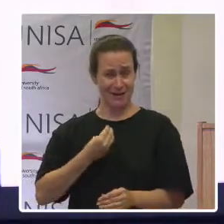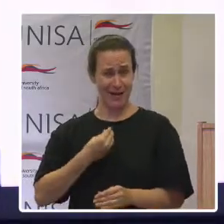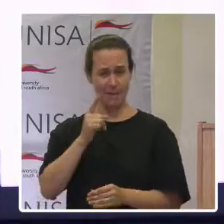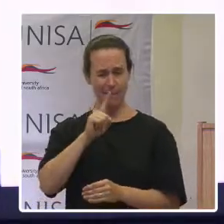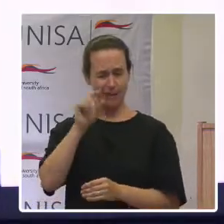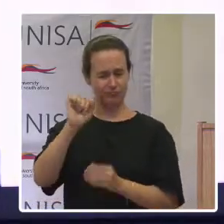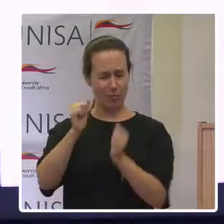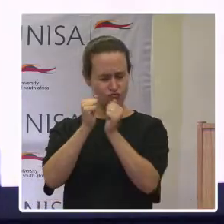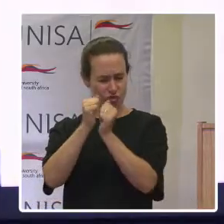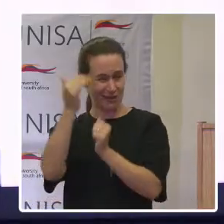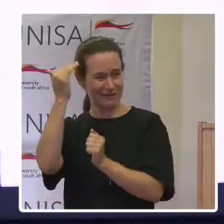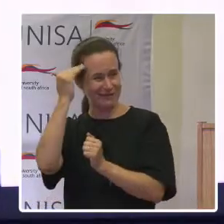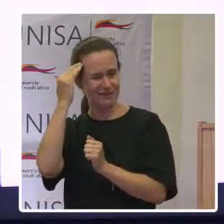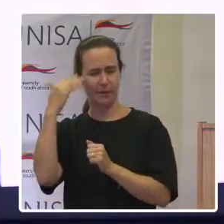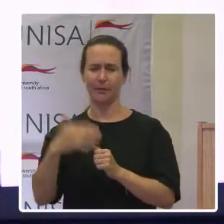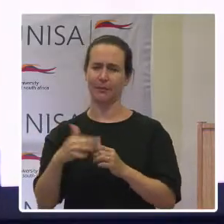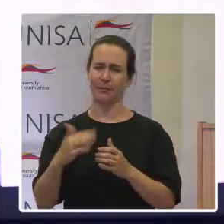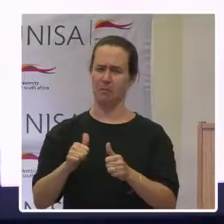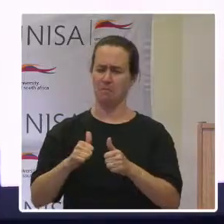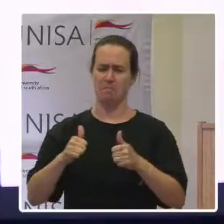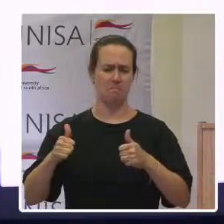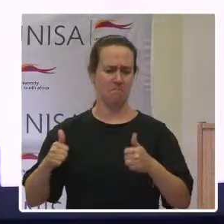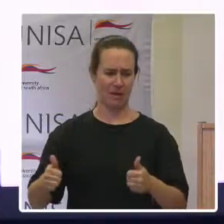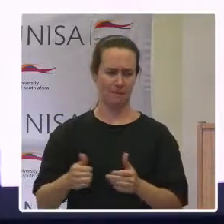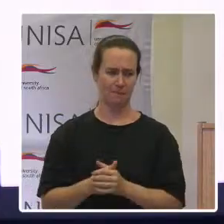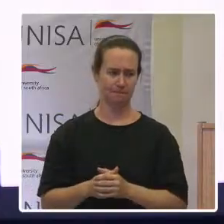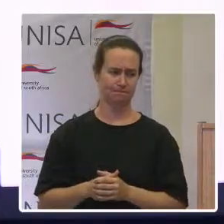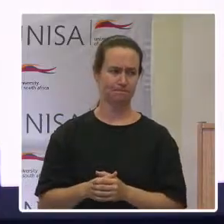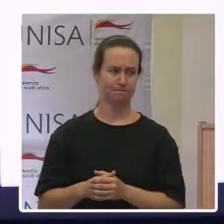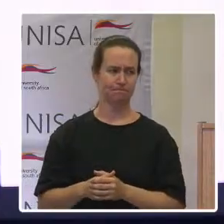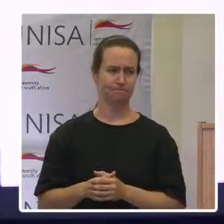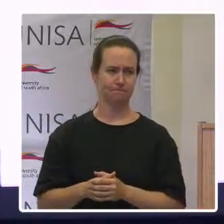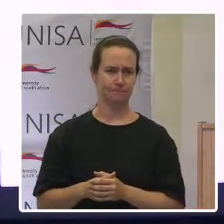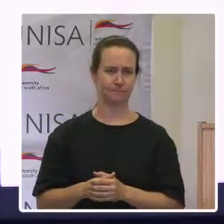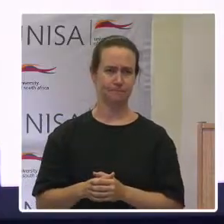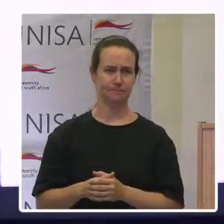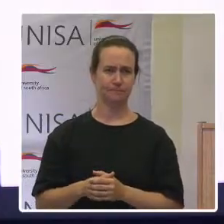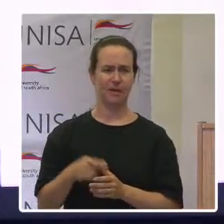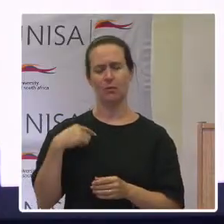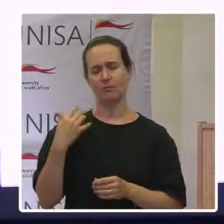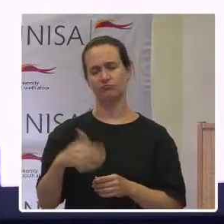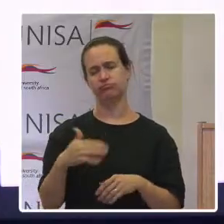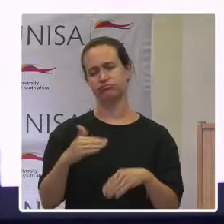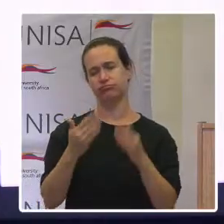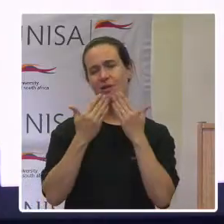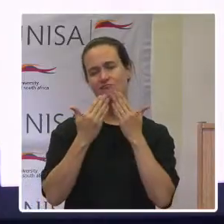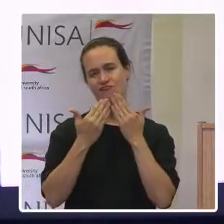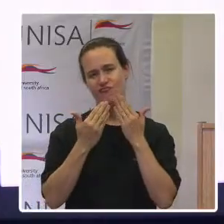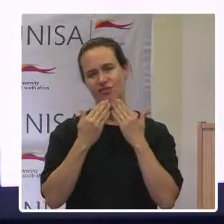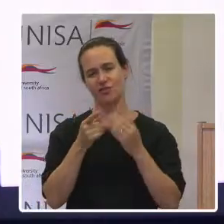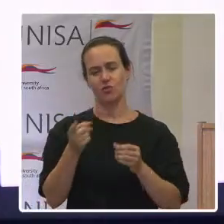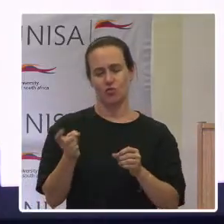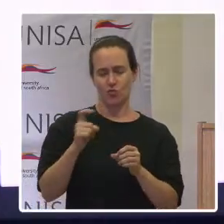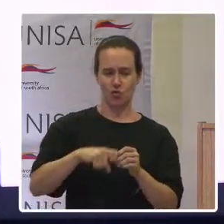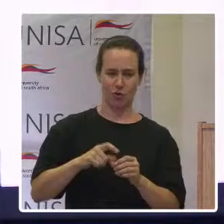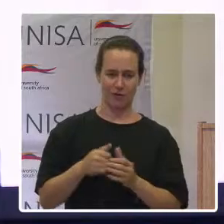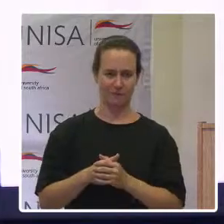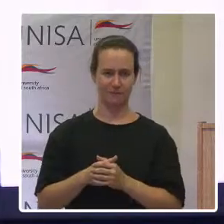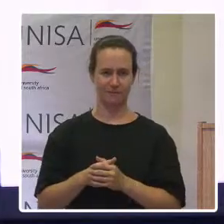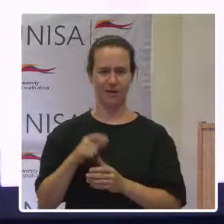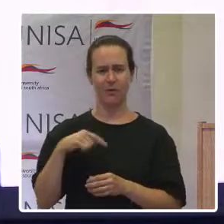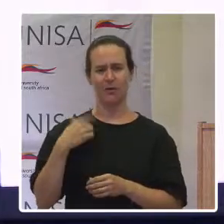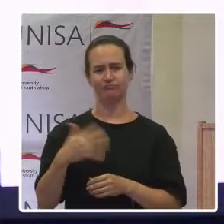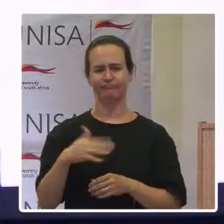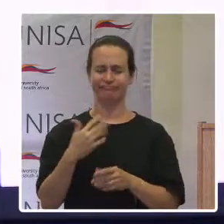their brains. And we really appreciate you joining us. We are so